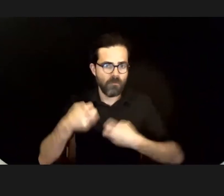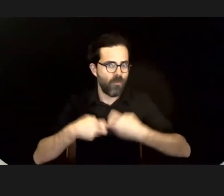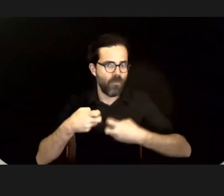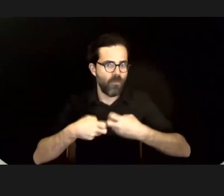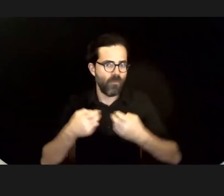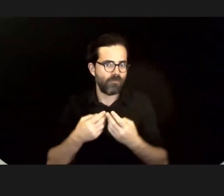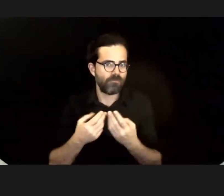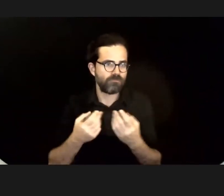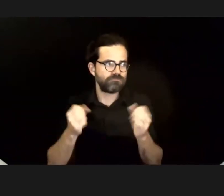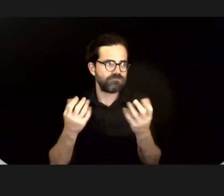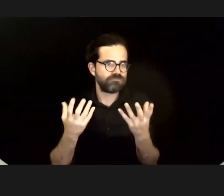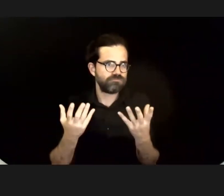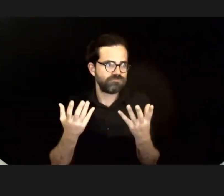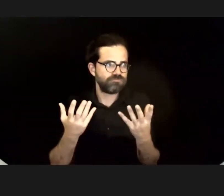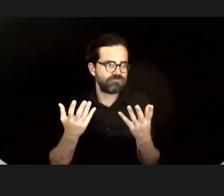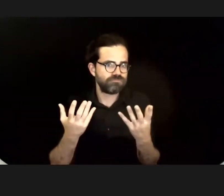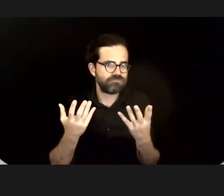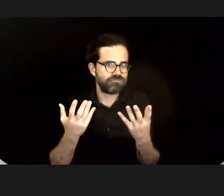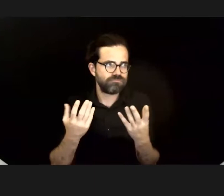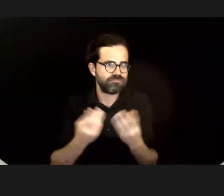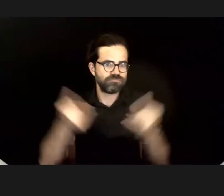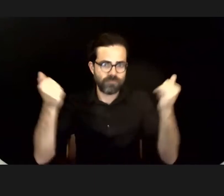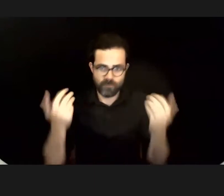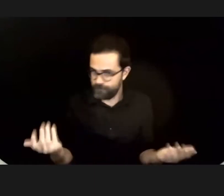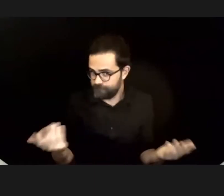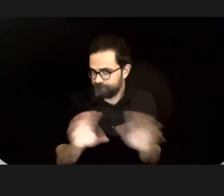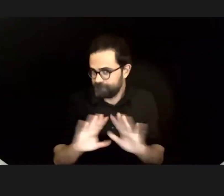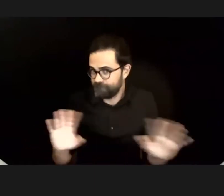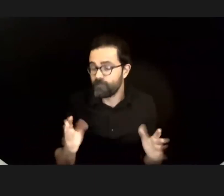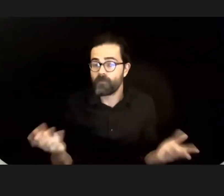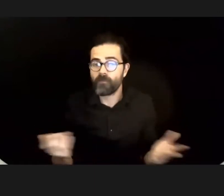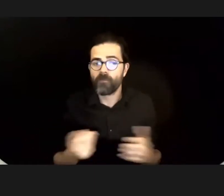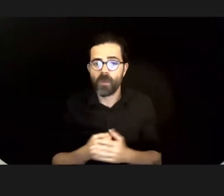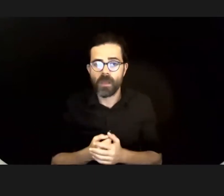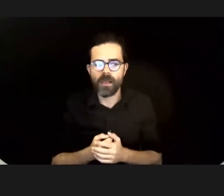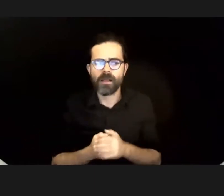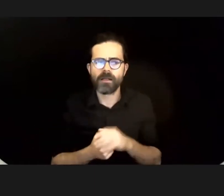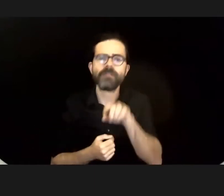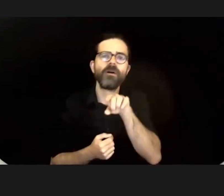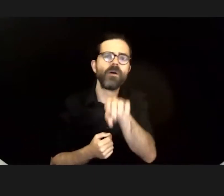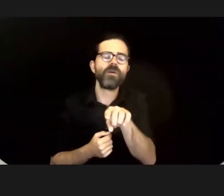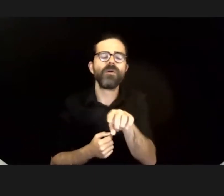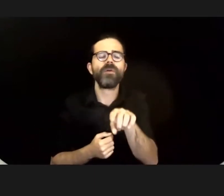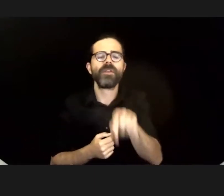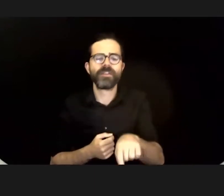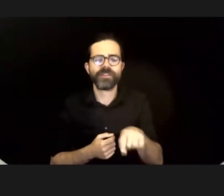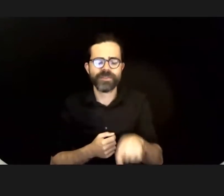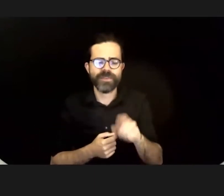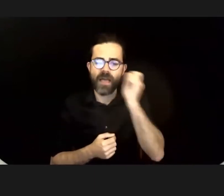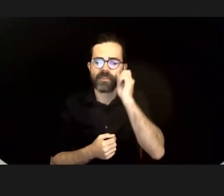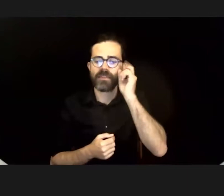what we need to understand is that the design of a product, usually it's